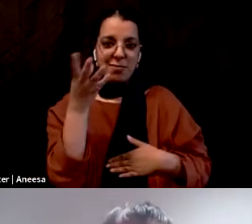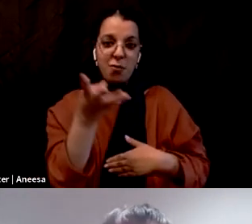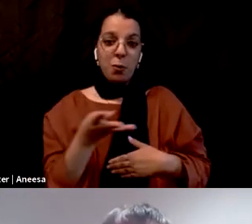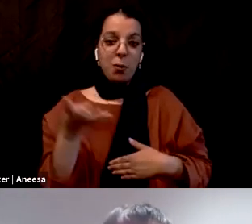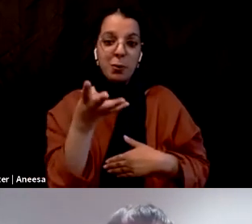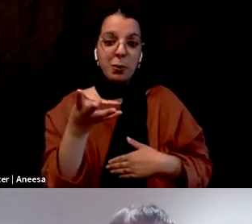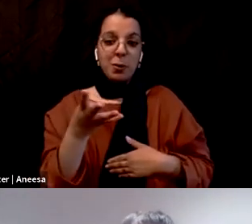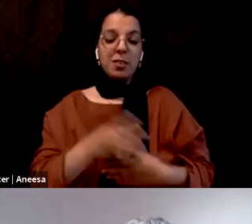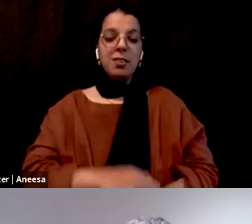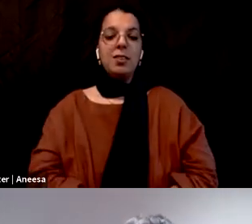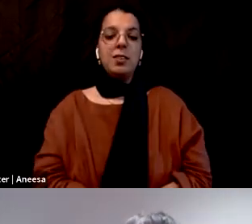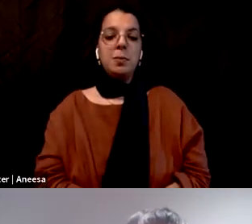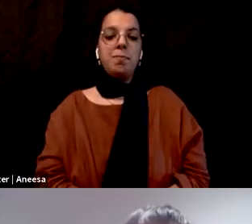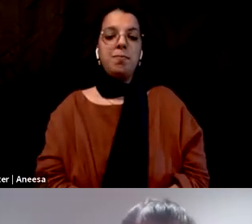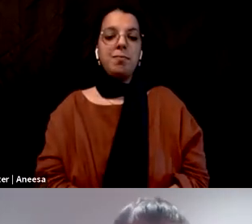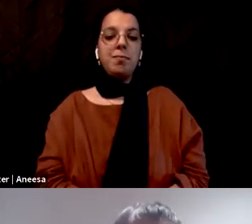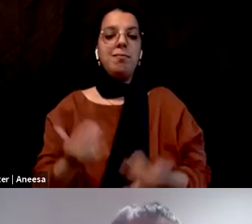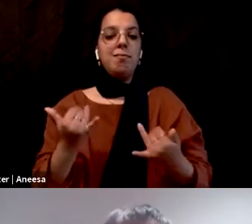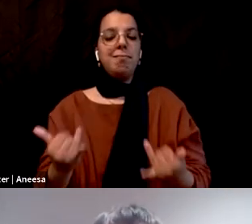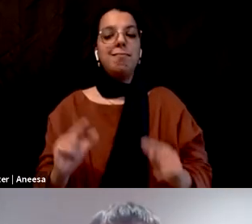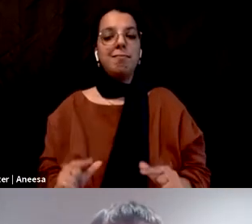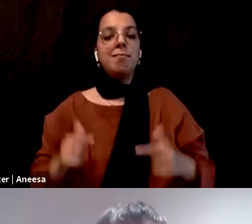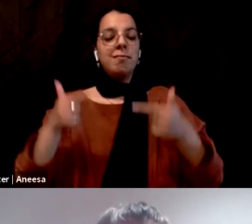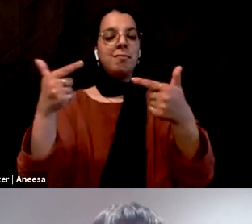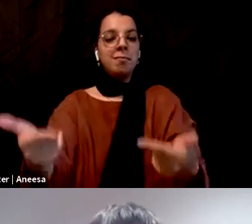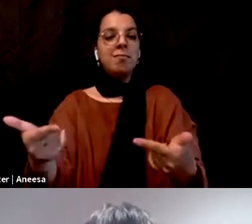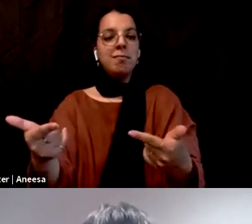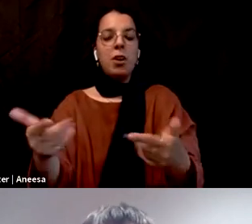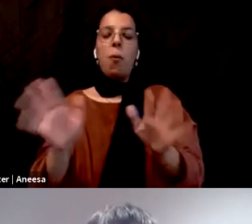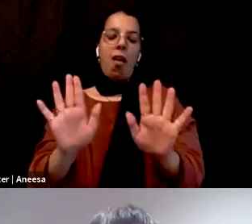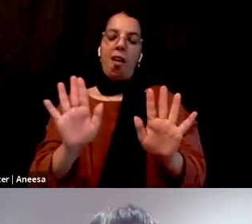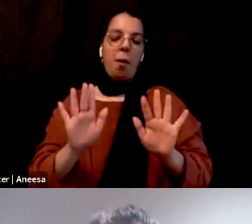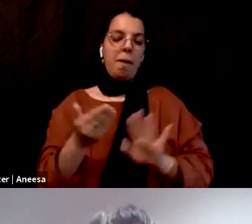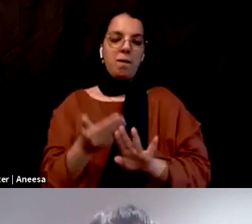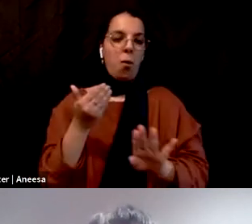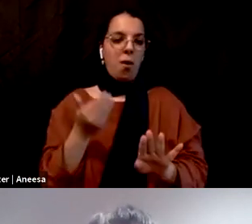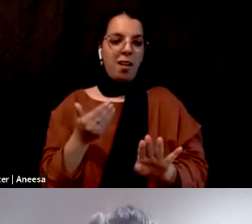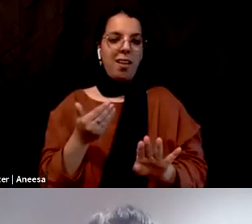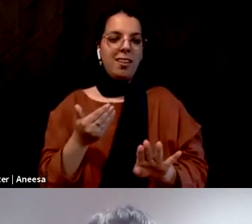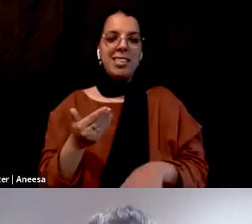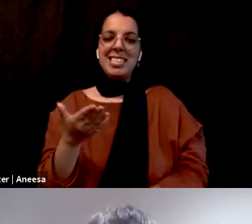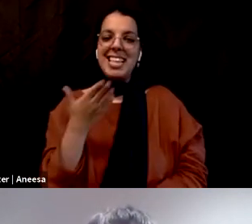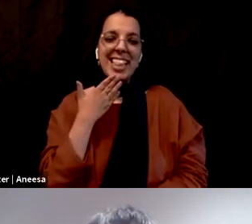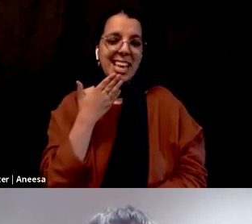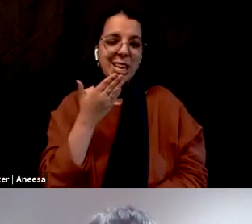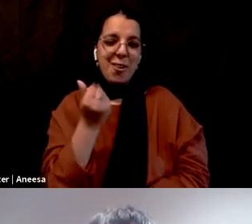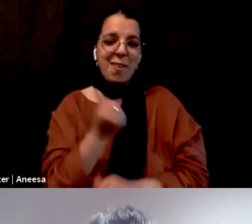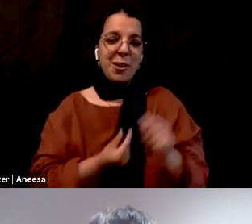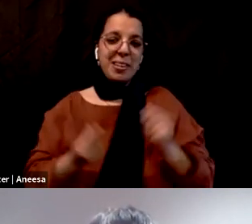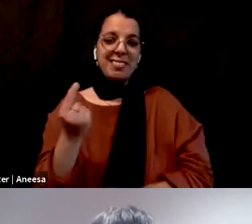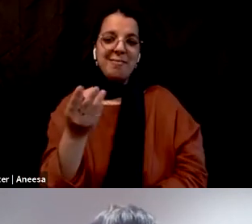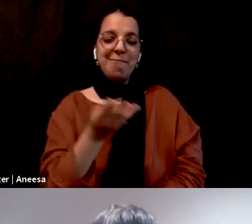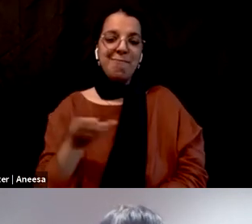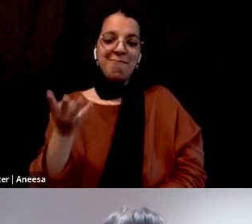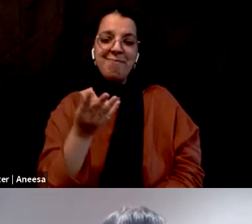And I want to open it up now. First, I want to say a Chimegwetch to all of you